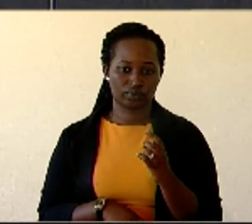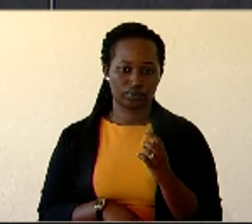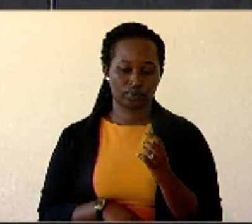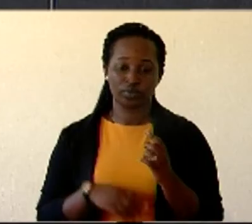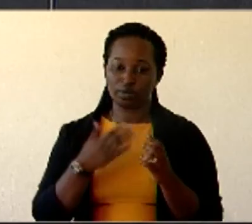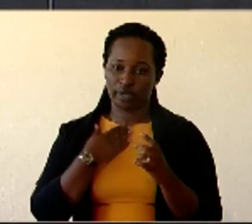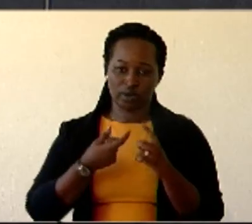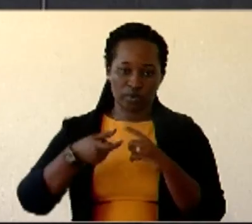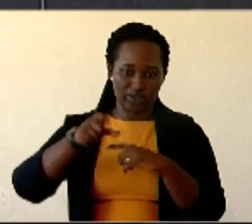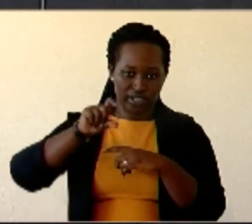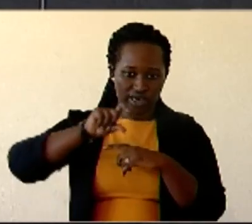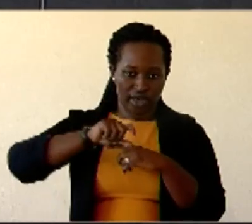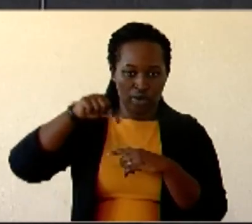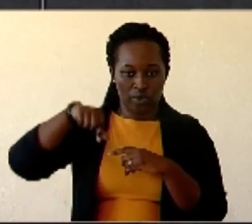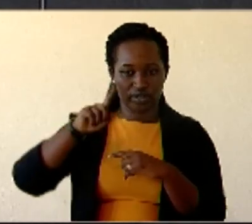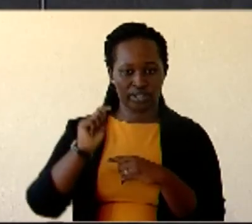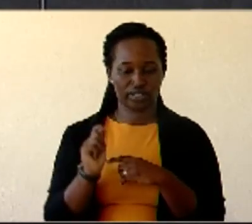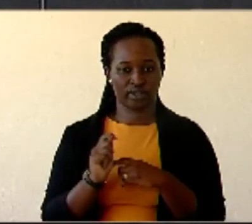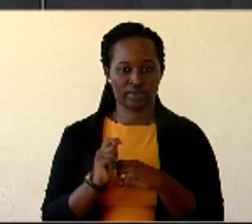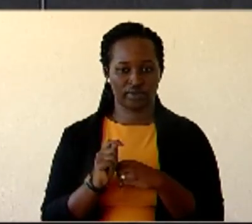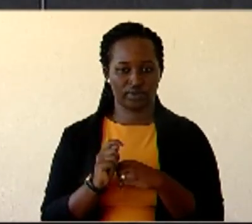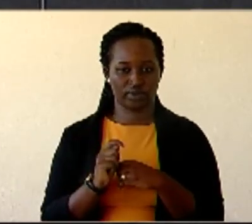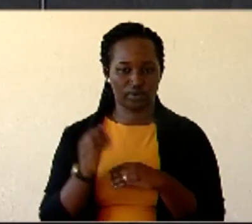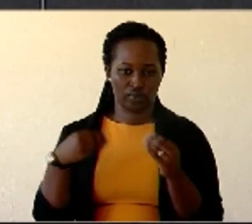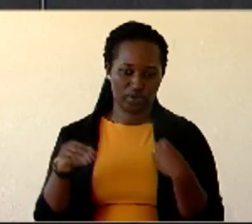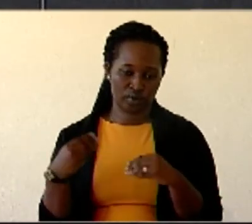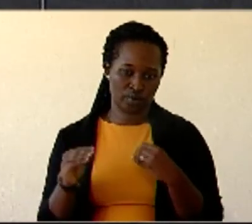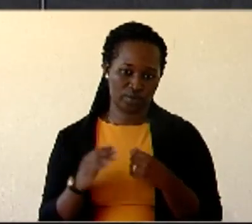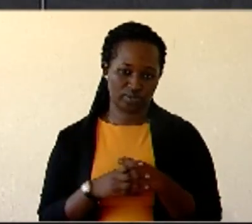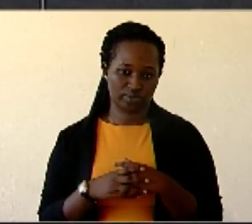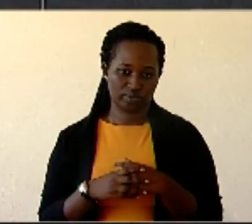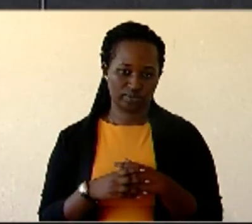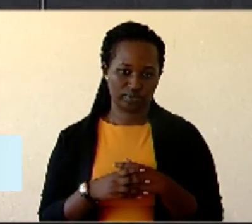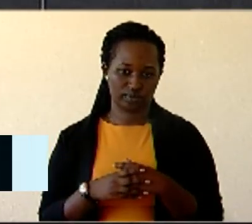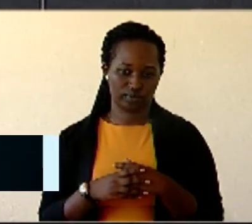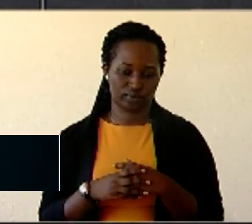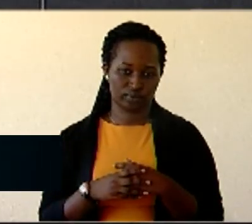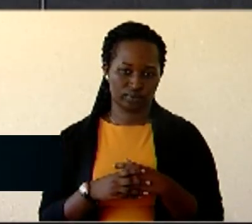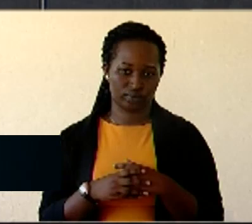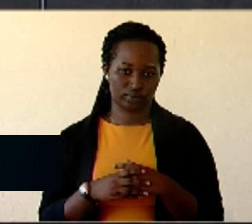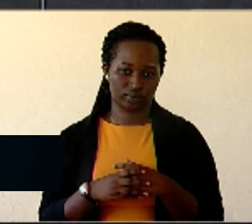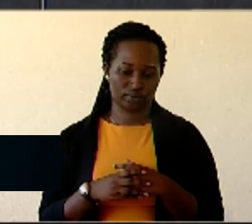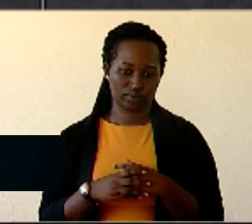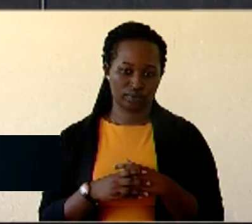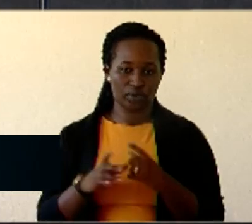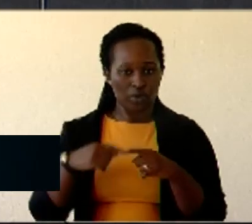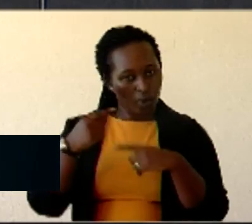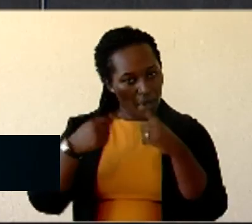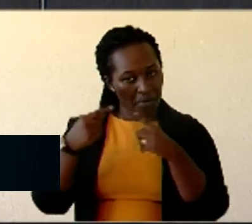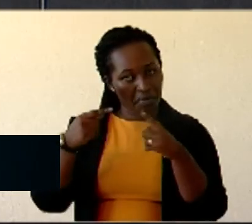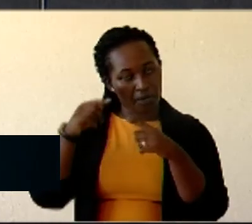increase the quantity taken to the market, maybe quantity 2. So even you can continue, if